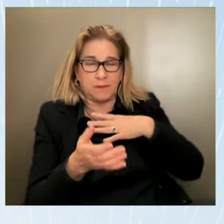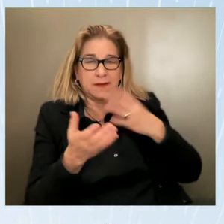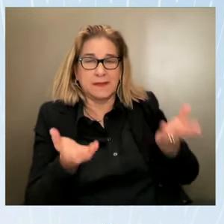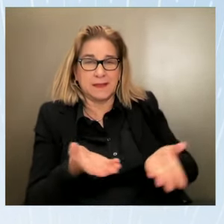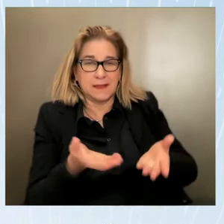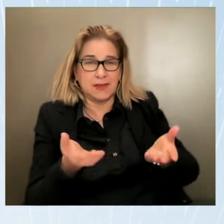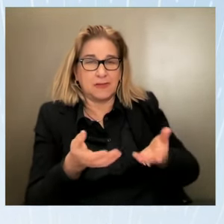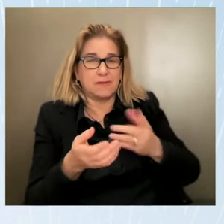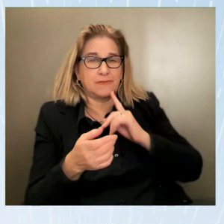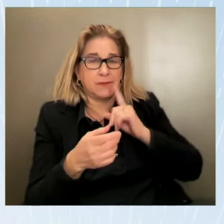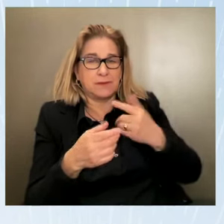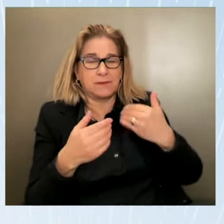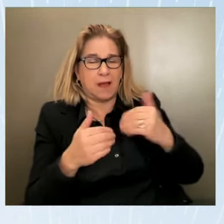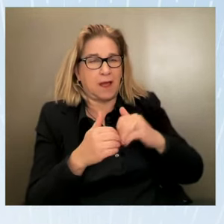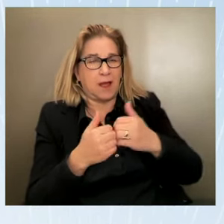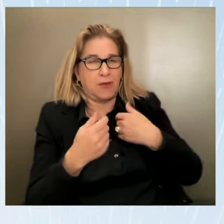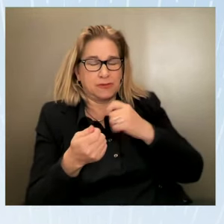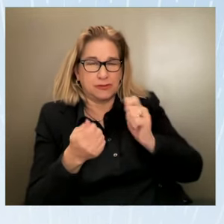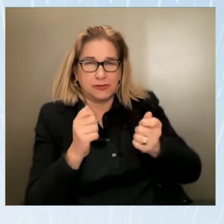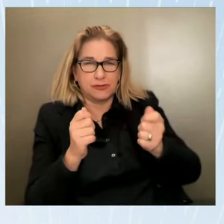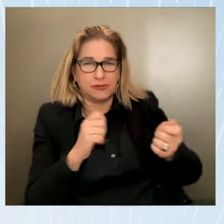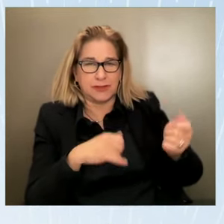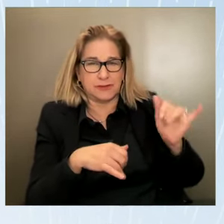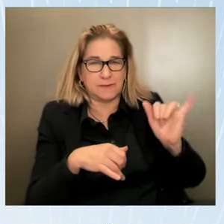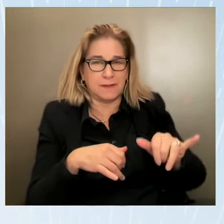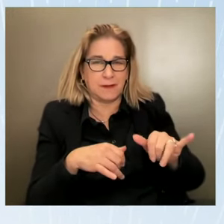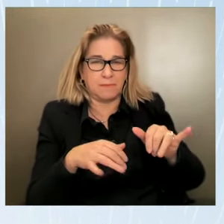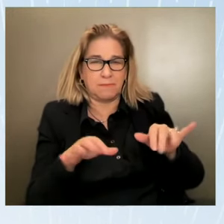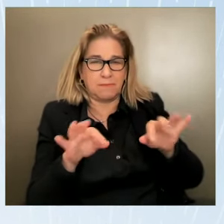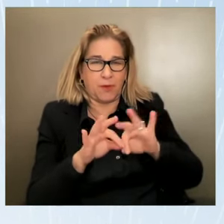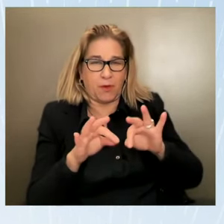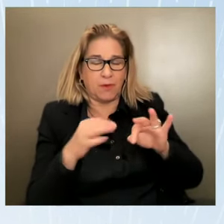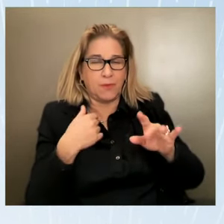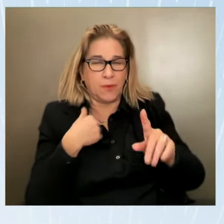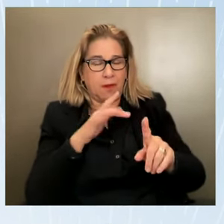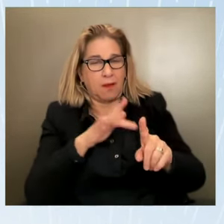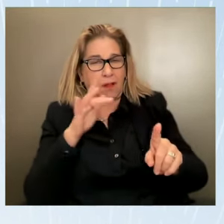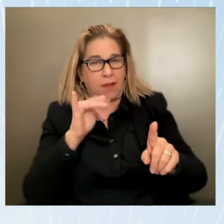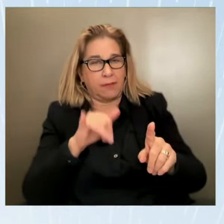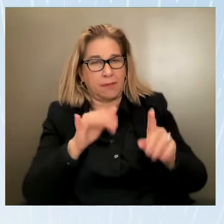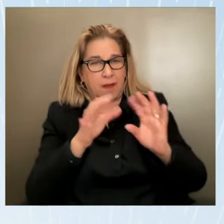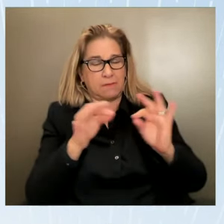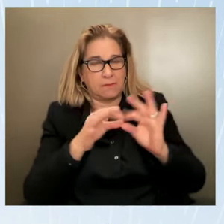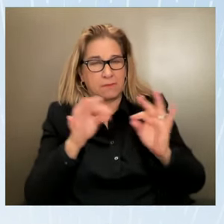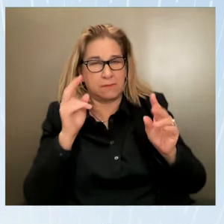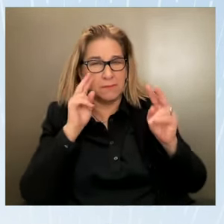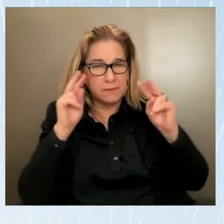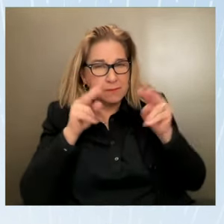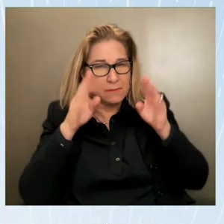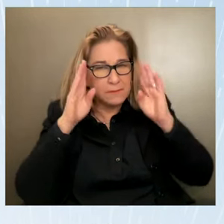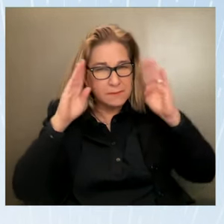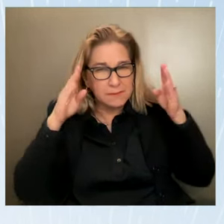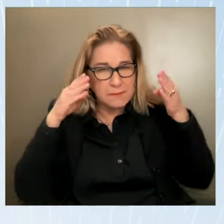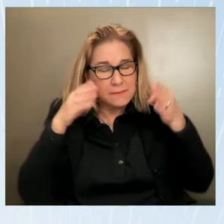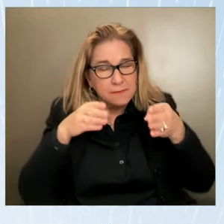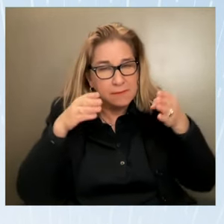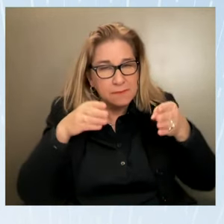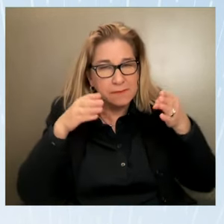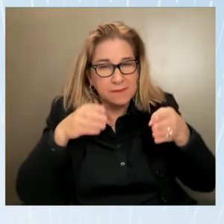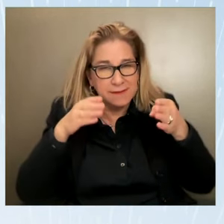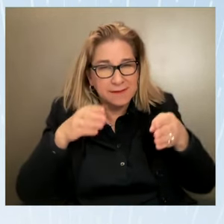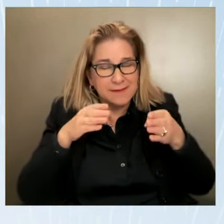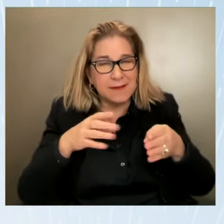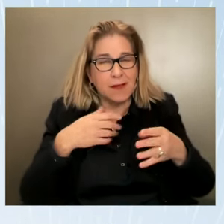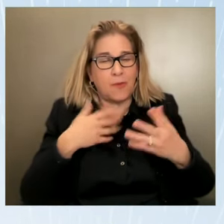opening remarks. That set a tone that has encouraged Indian